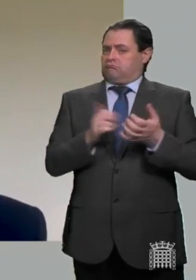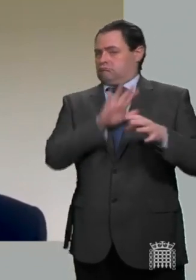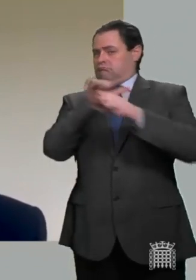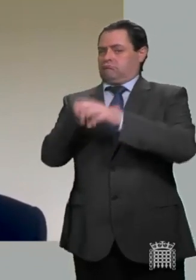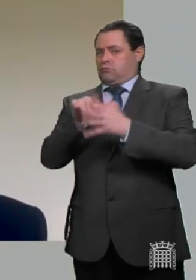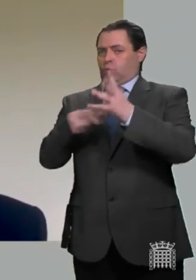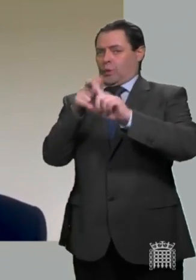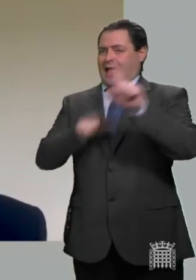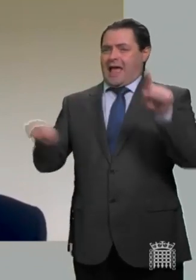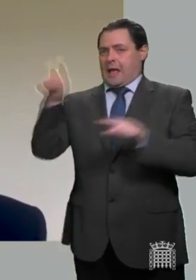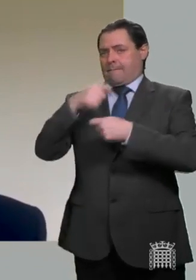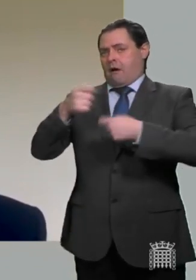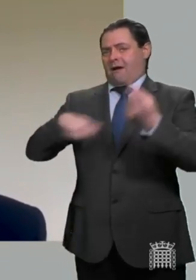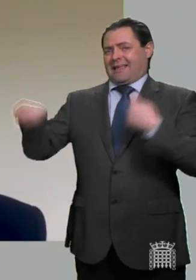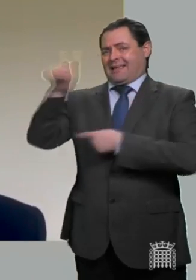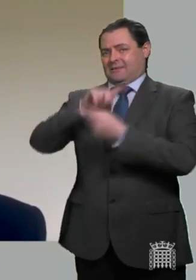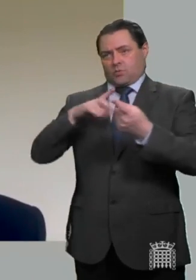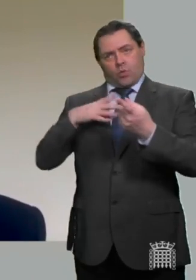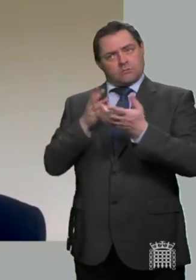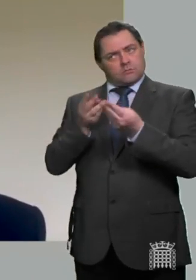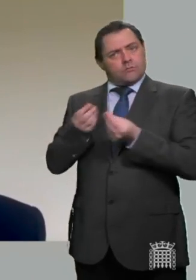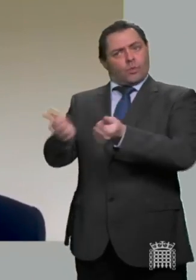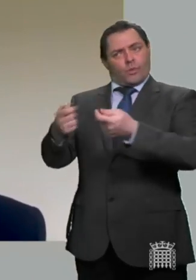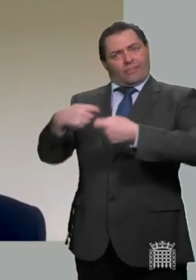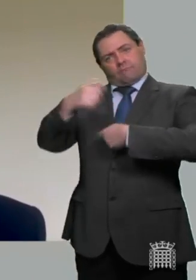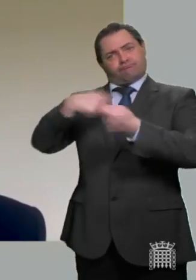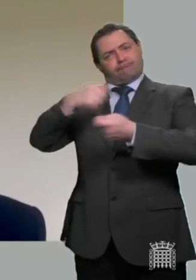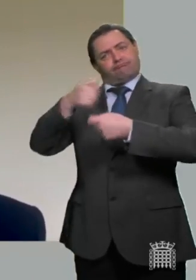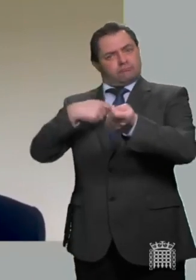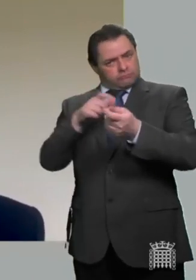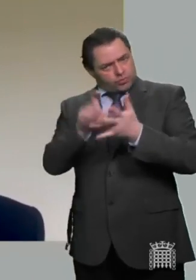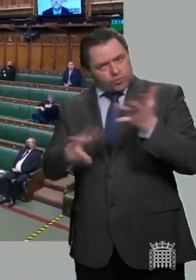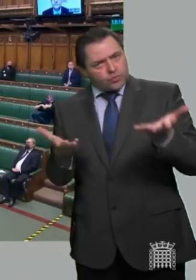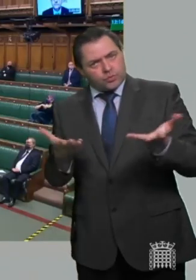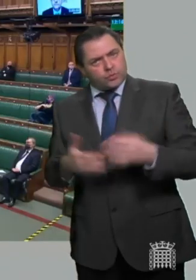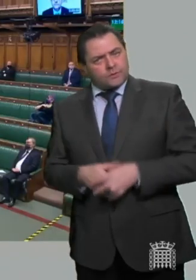market and provide us with unfettered access to goods from Great Britain?